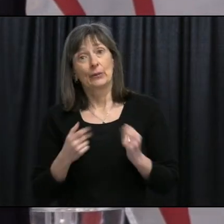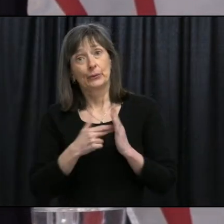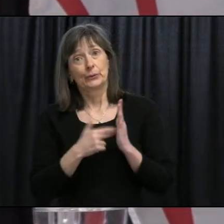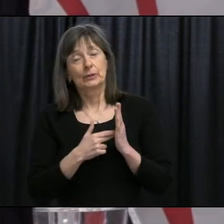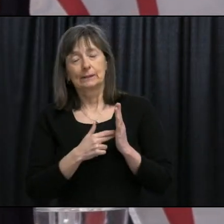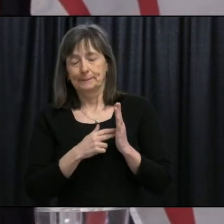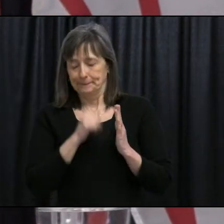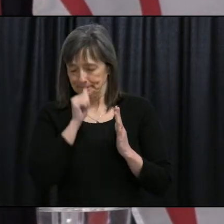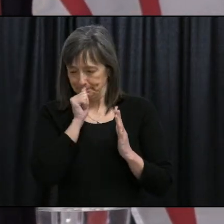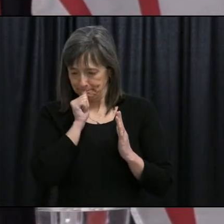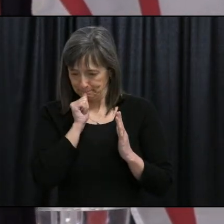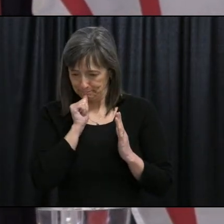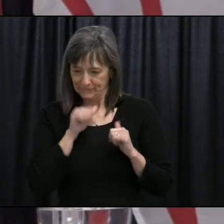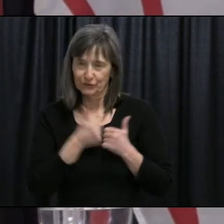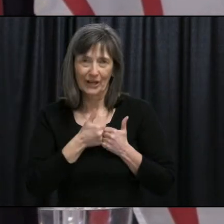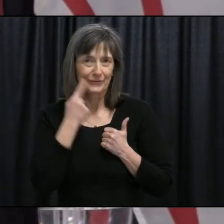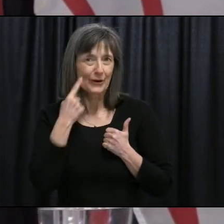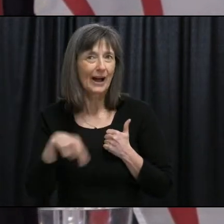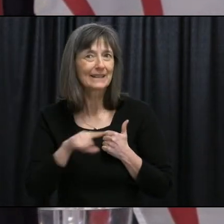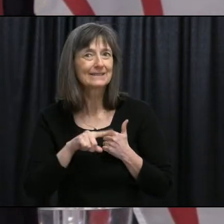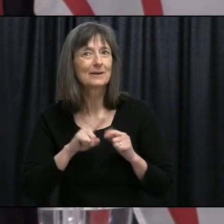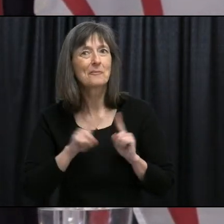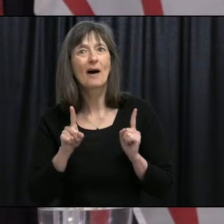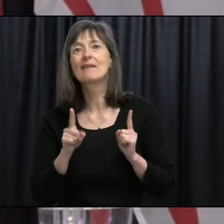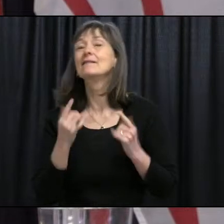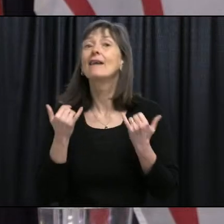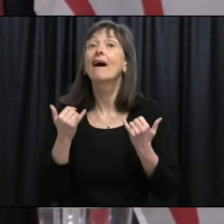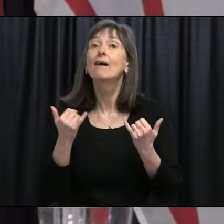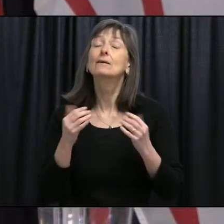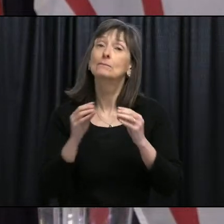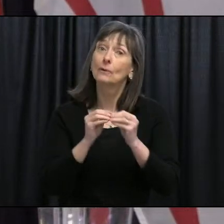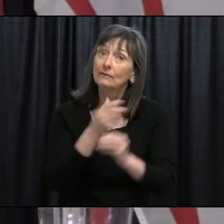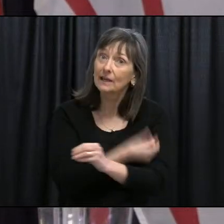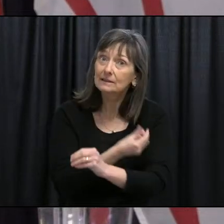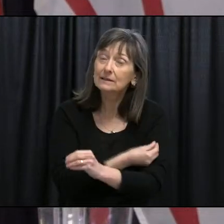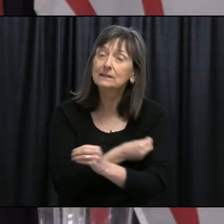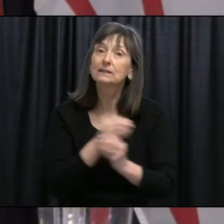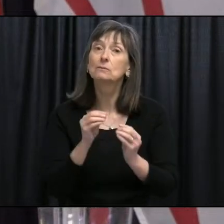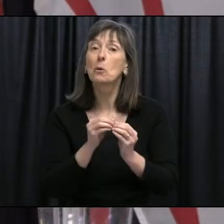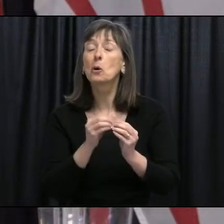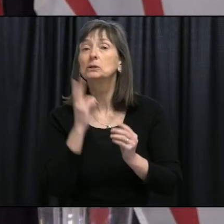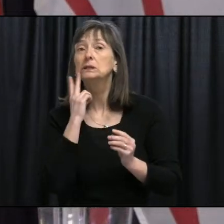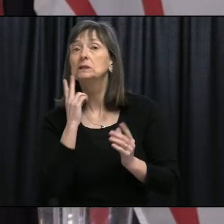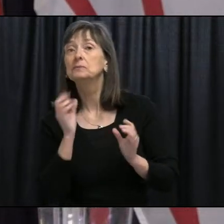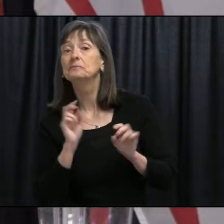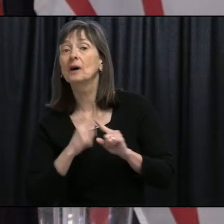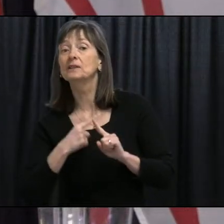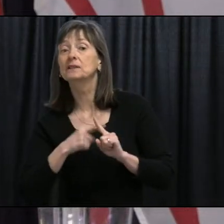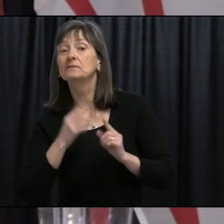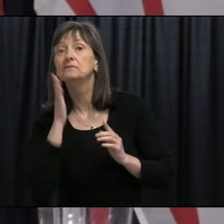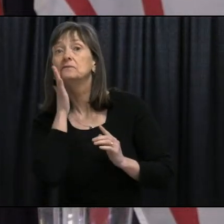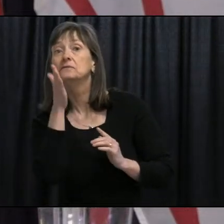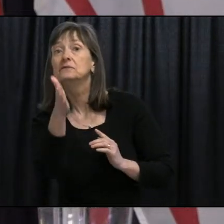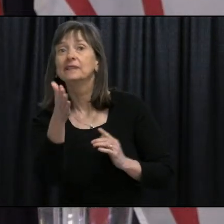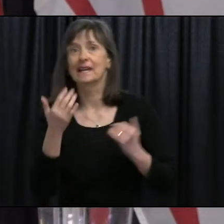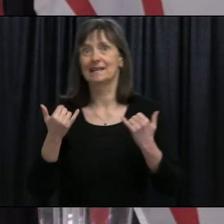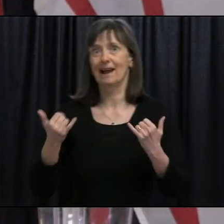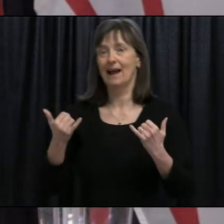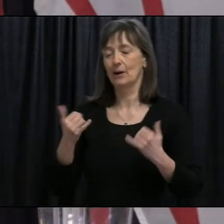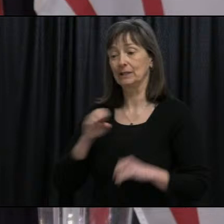work. As more and more vaccines roll out, the brighter things become. And here we are now with news of an Atlantic bubble